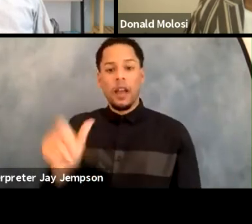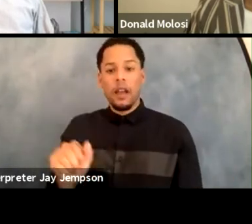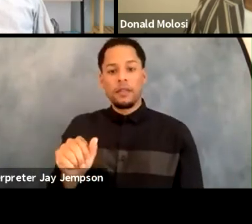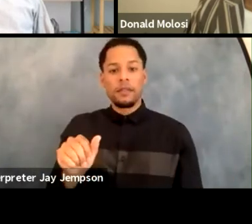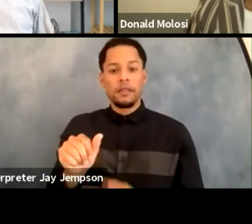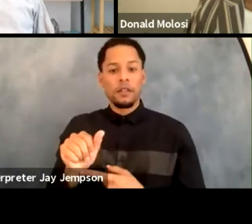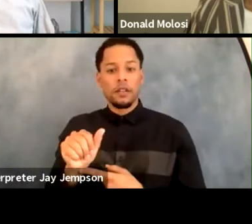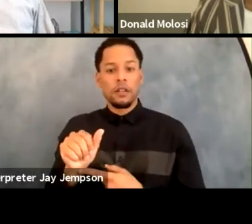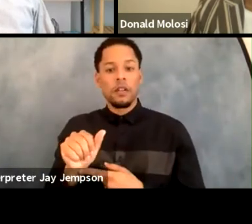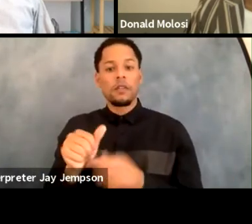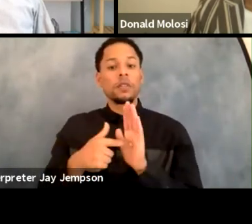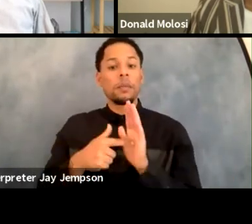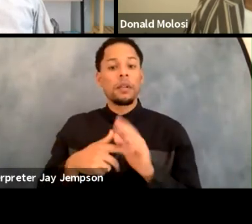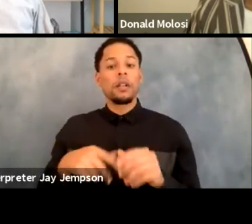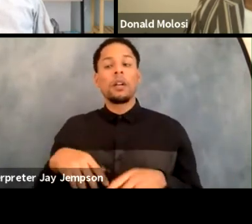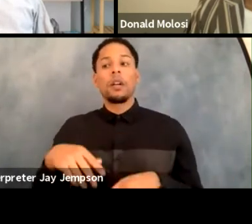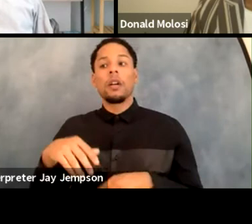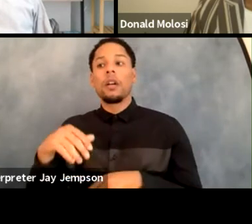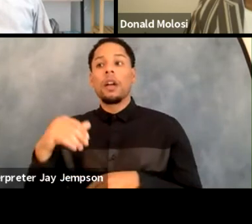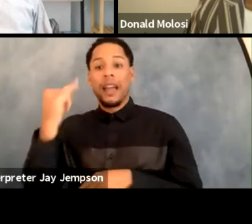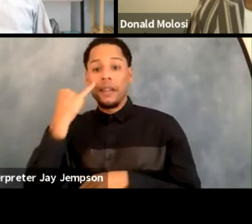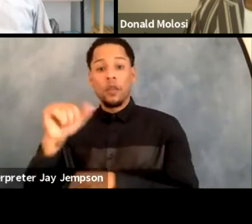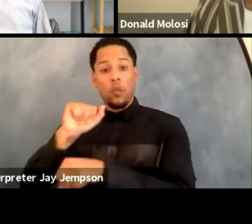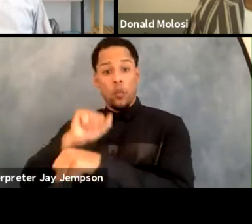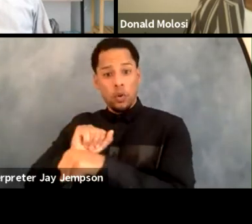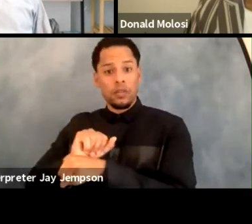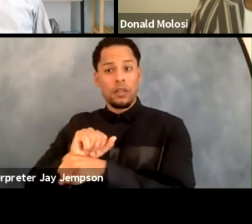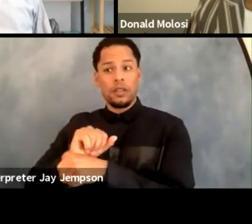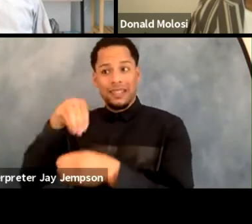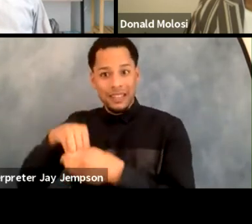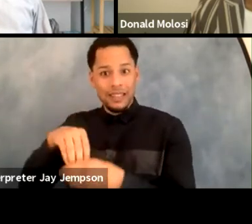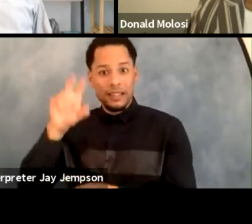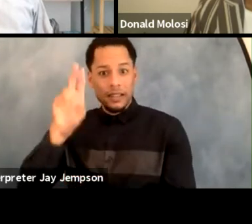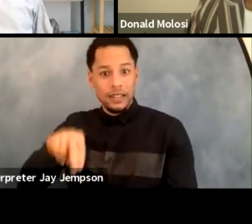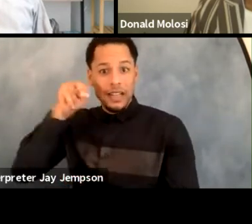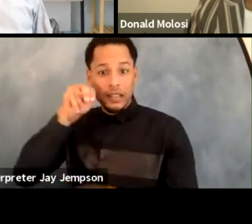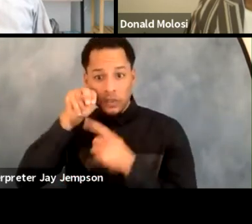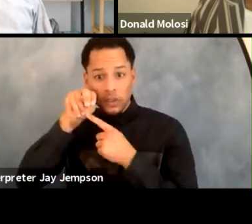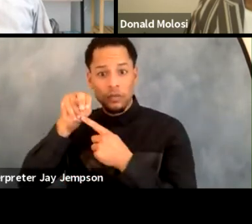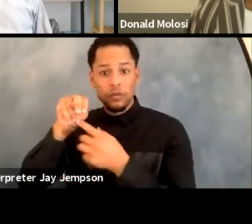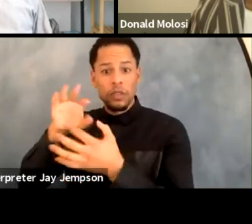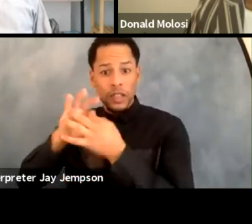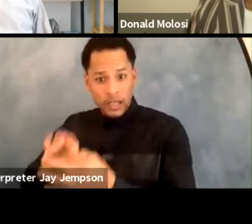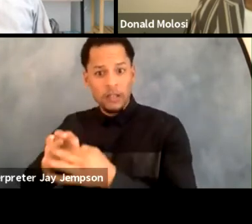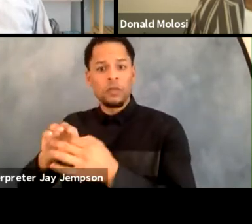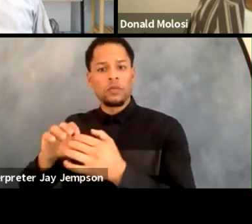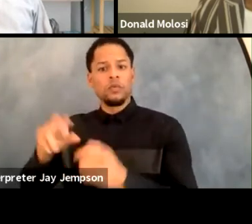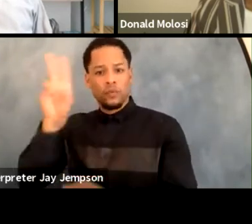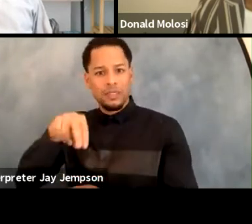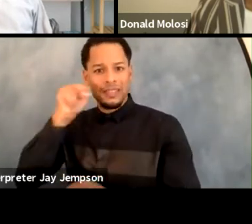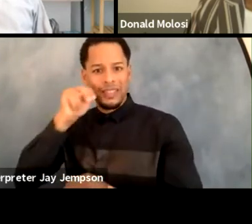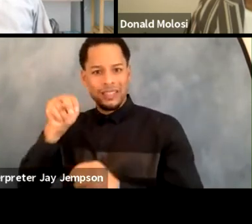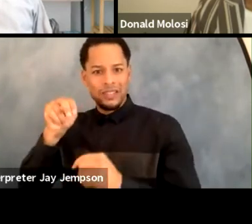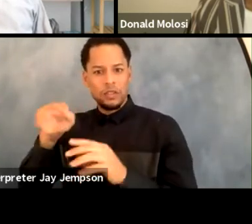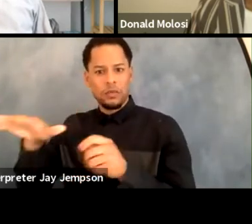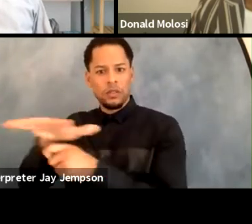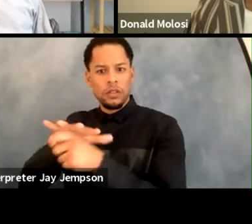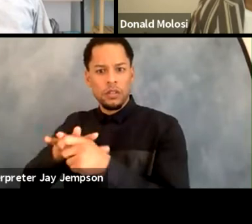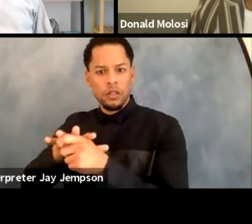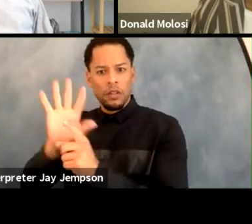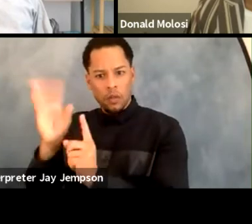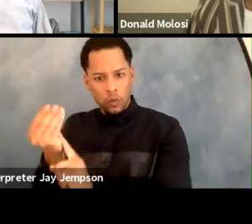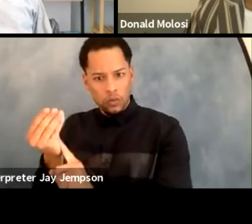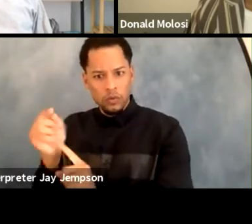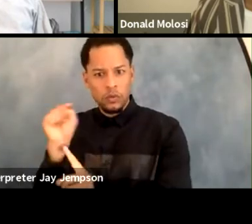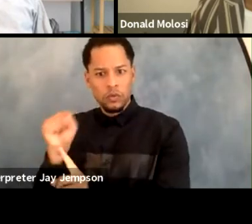If you're Nigerian and you're working on a Nigerian play, and the play is culture specific. So far,